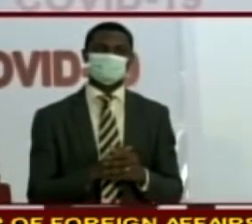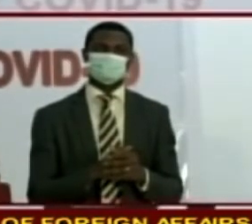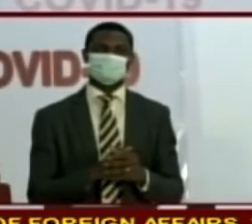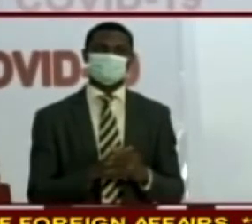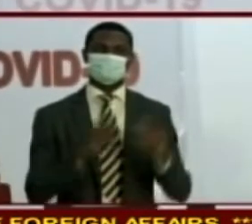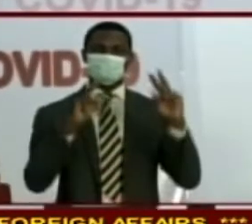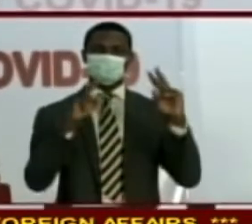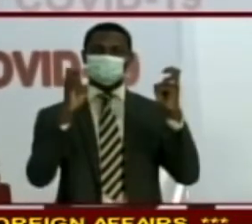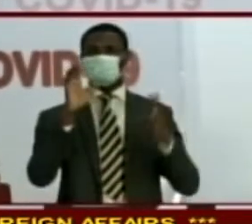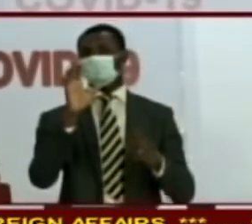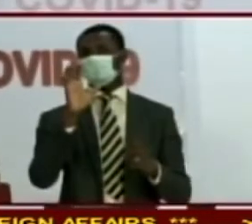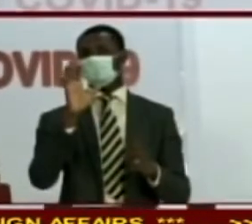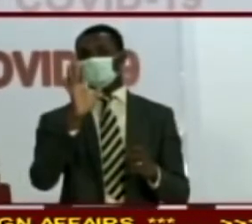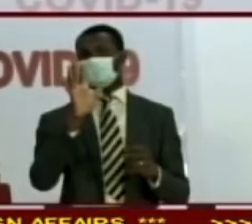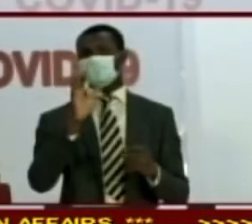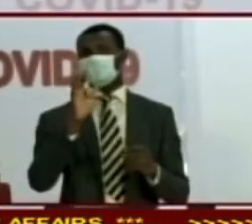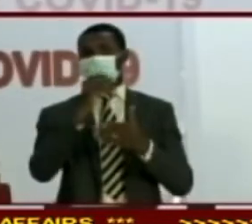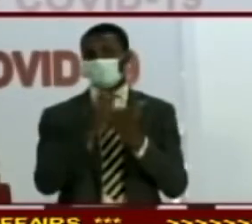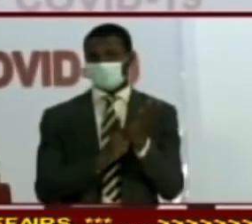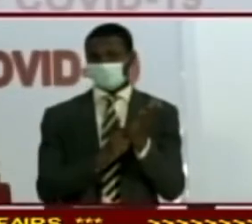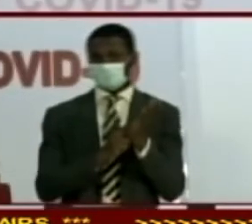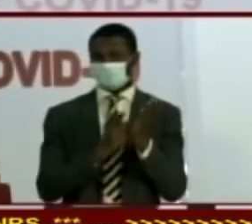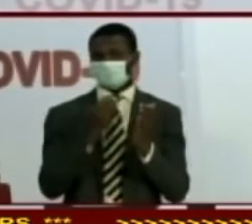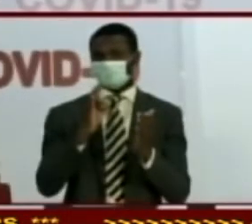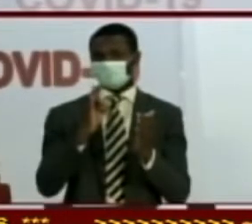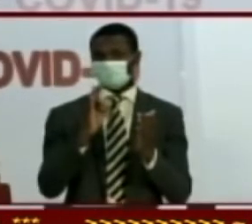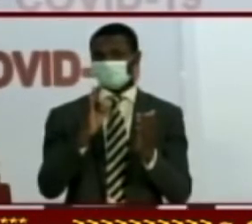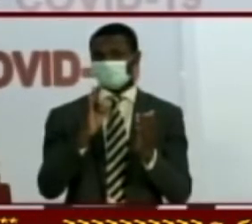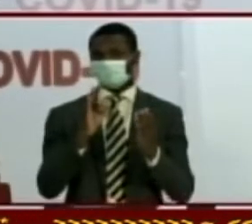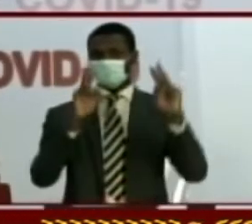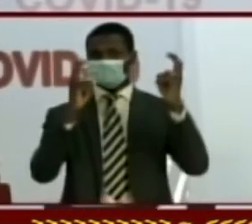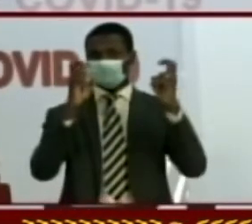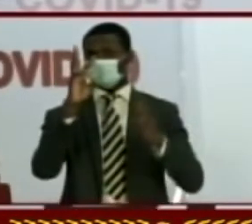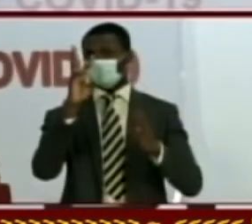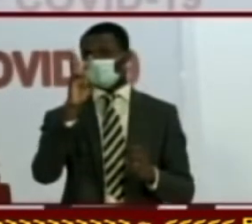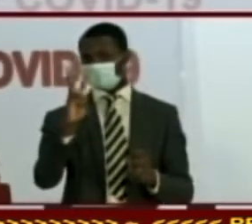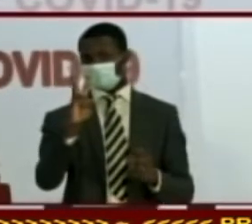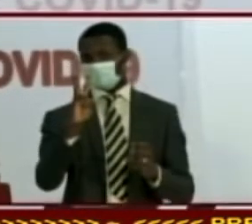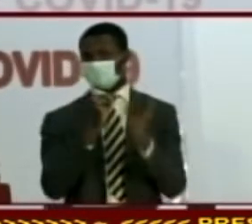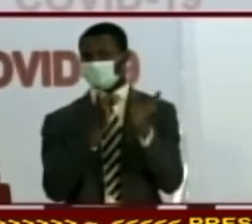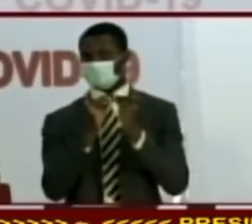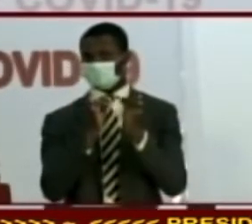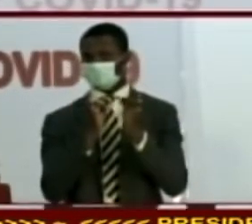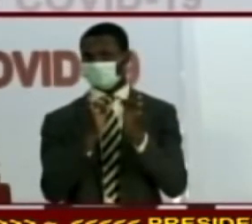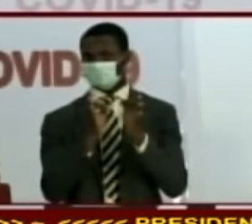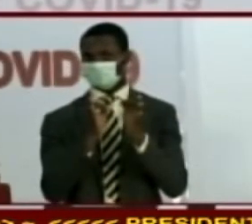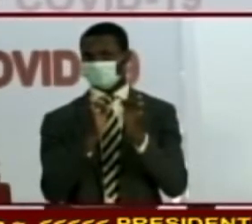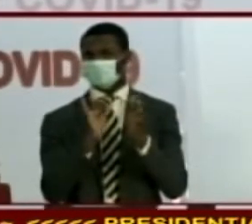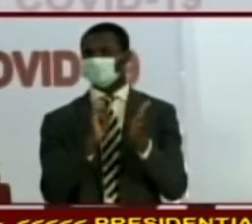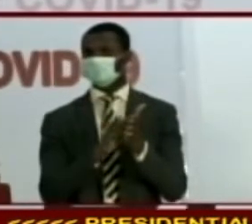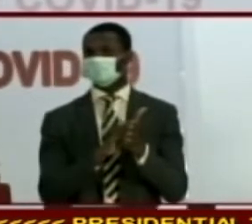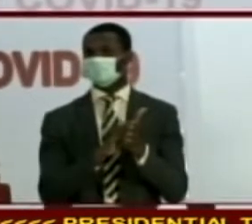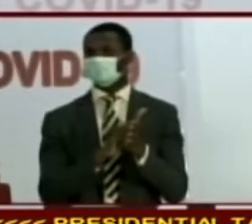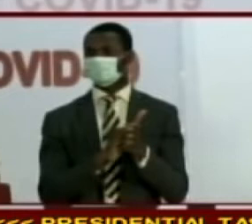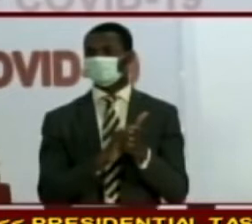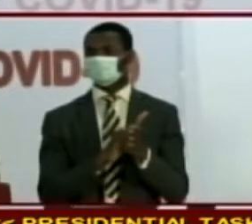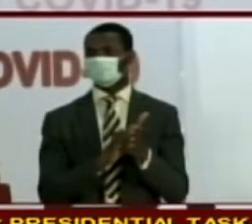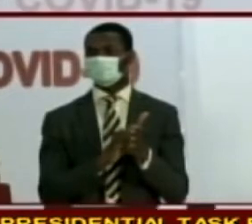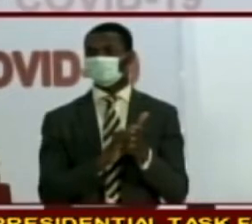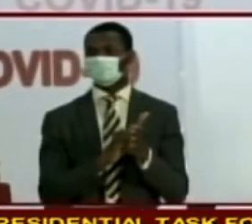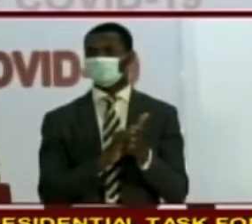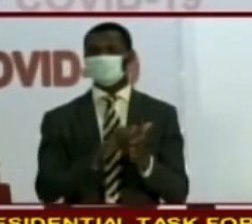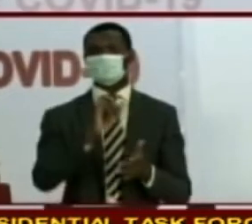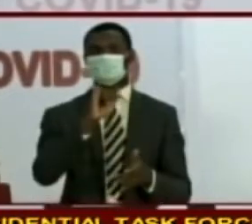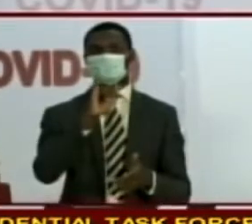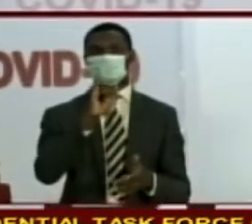this Article 6, they mention the fact that INEC